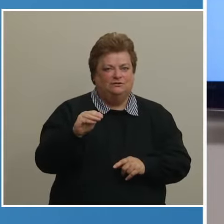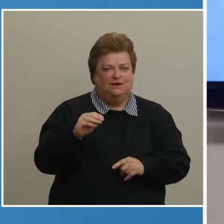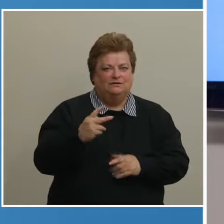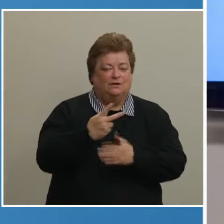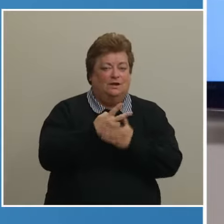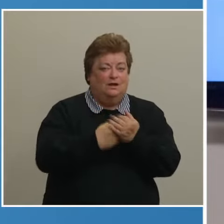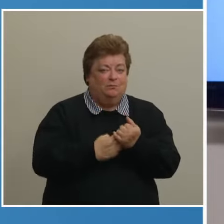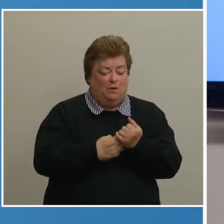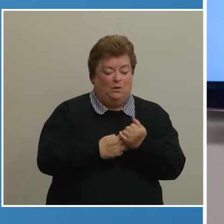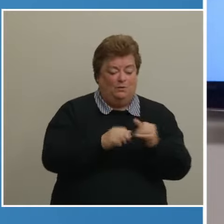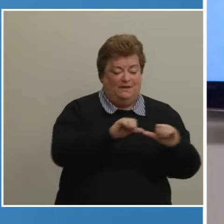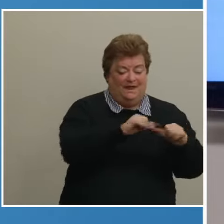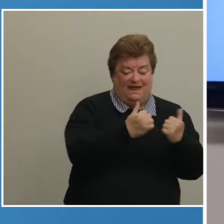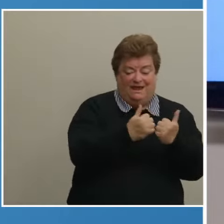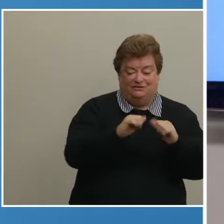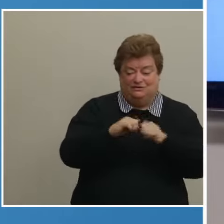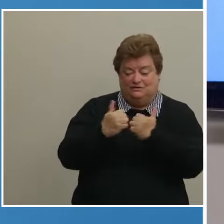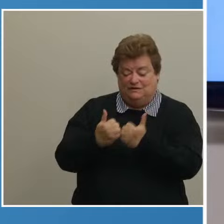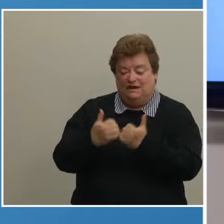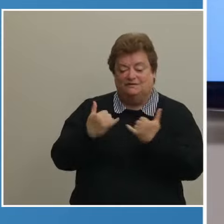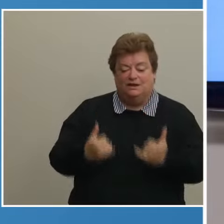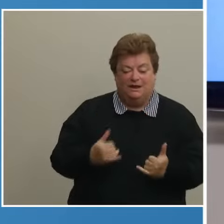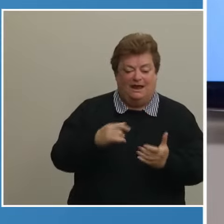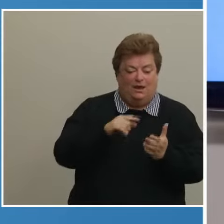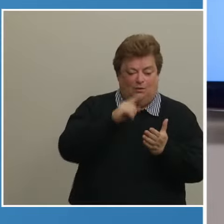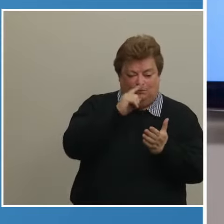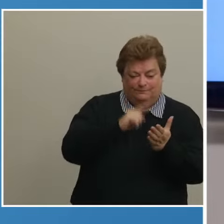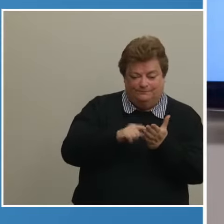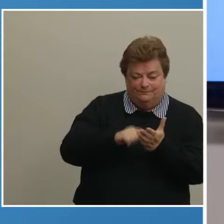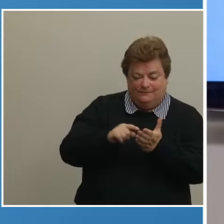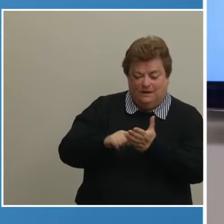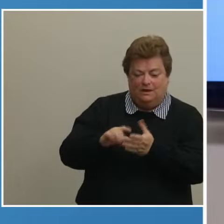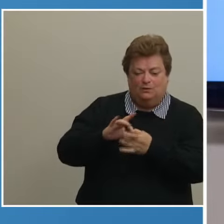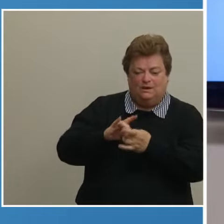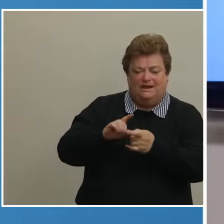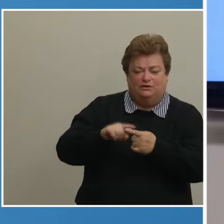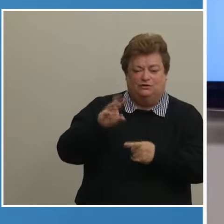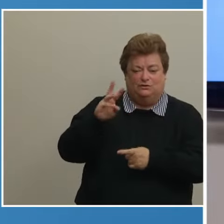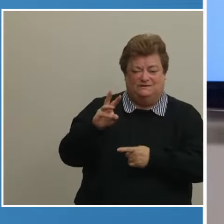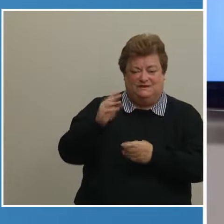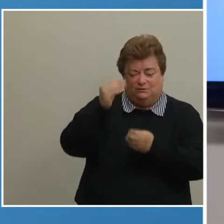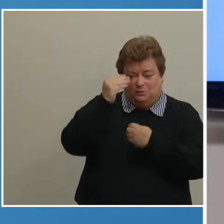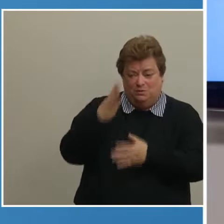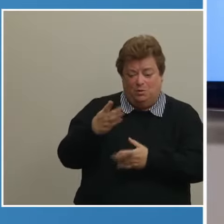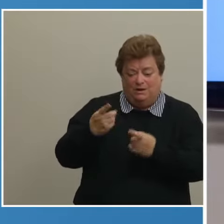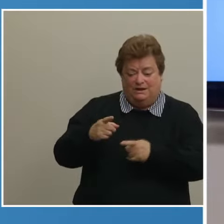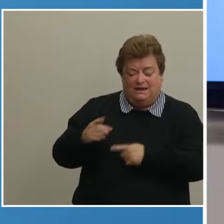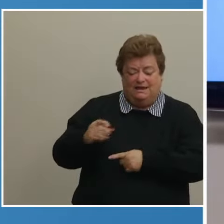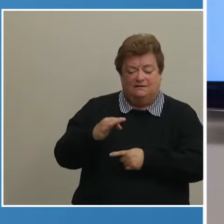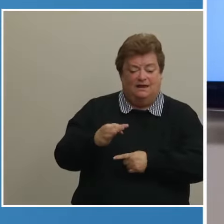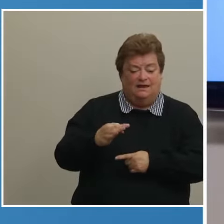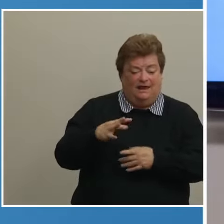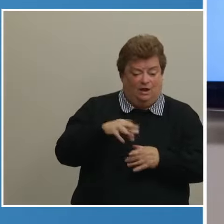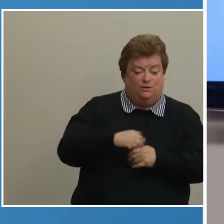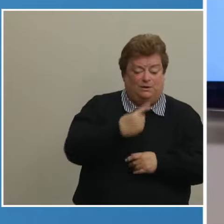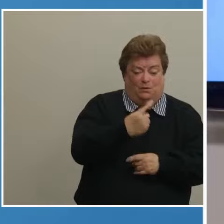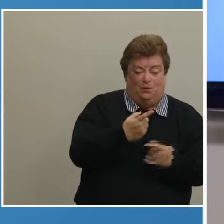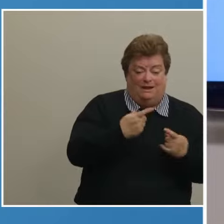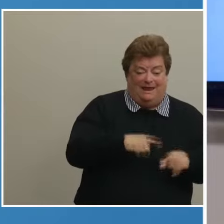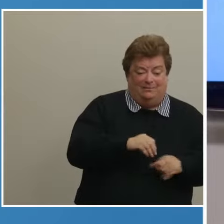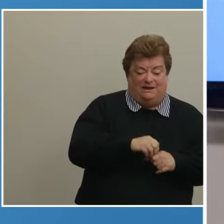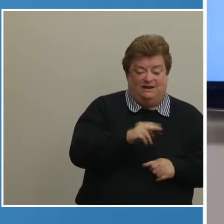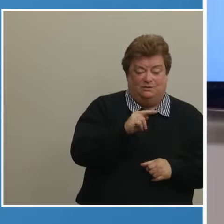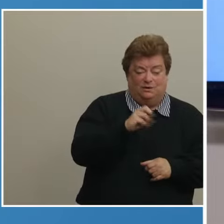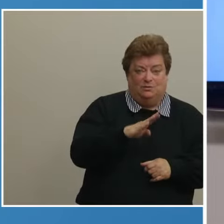Both federal agencies are reviewing data related to 6 reported cases, including one in Nebraska of a rare and severe